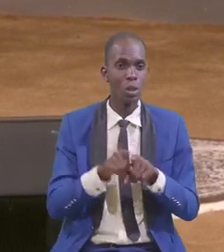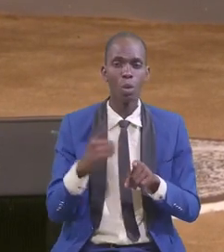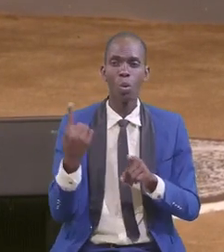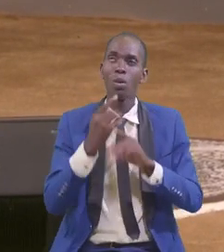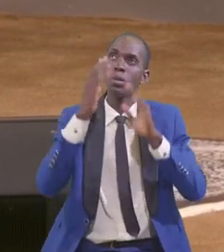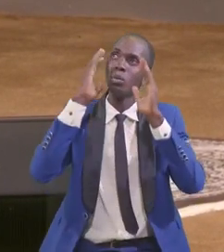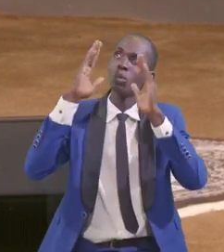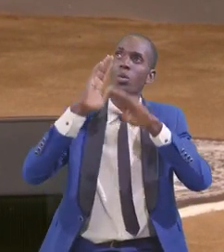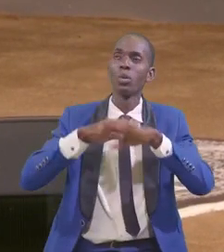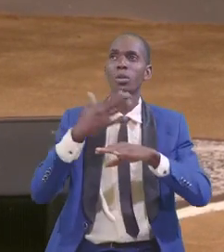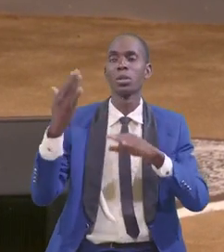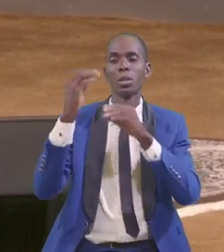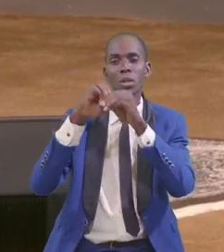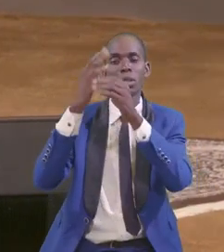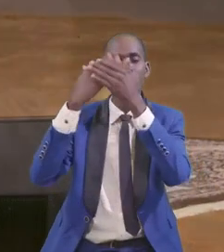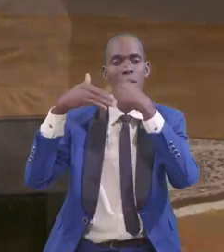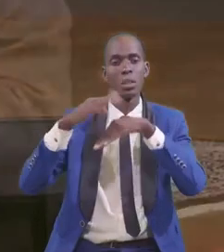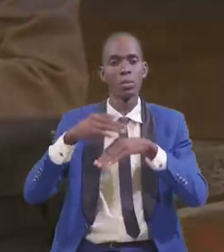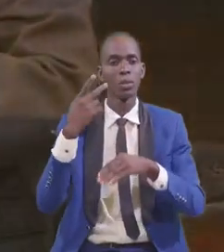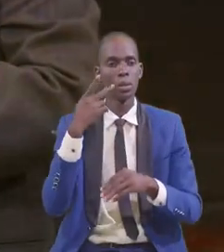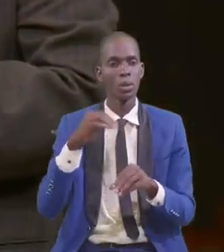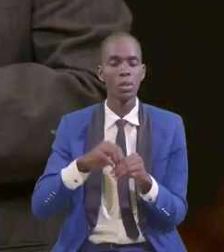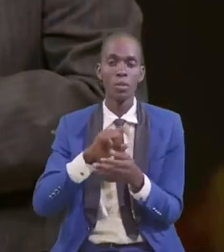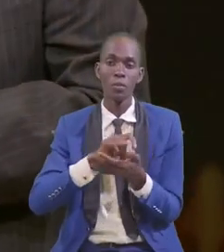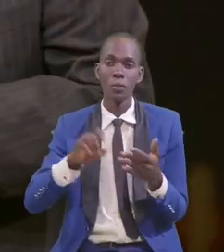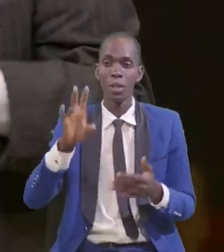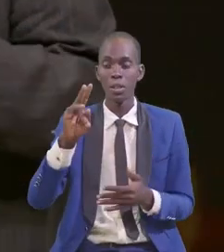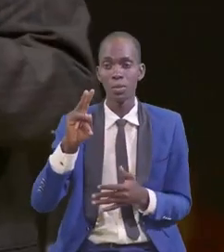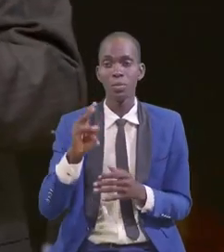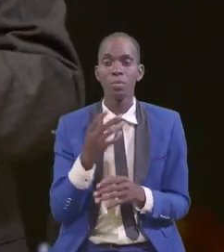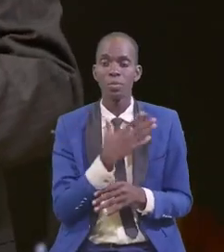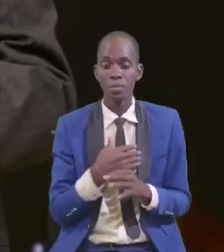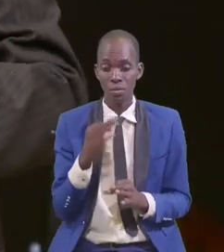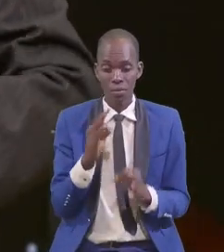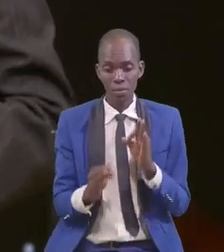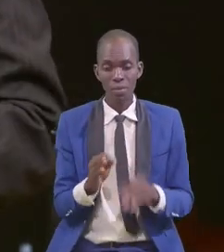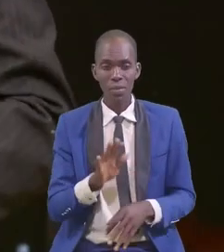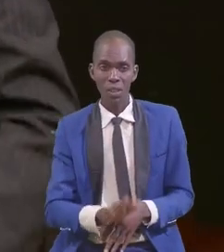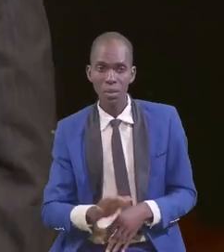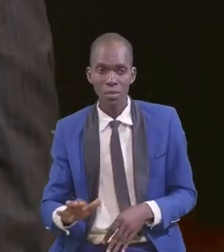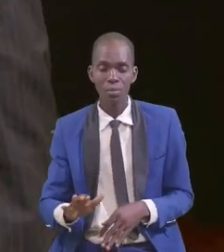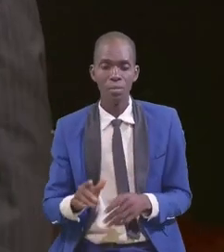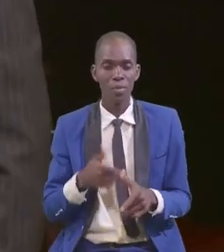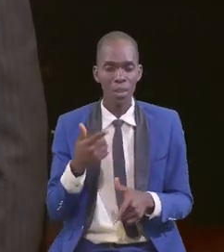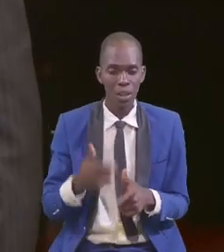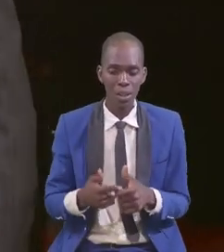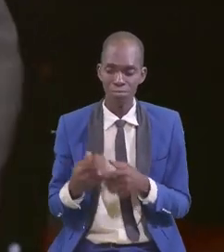of that, he can rejoice. Look at verse 17. In verse 17, and if children, then